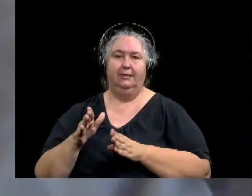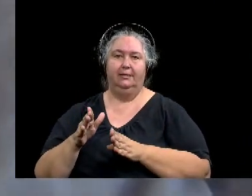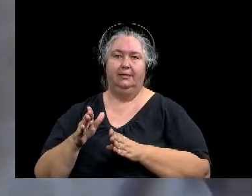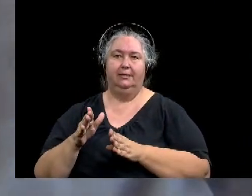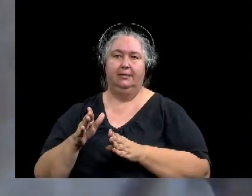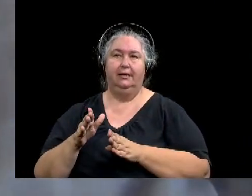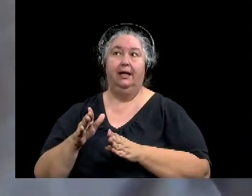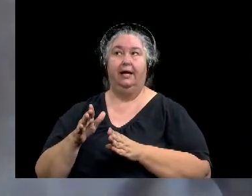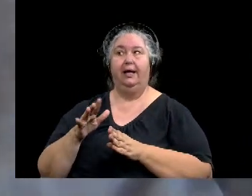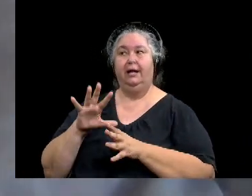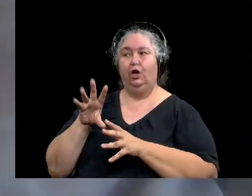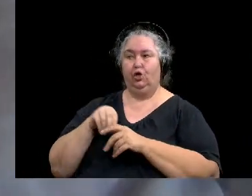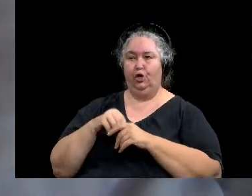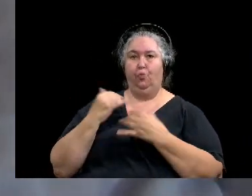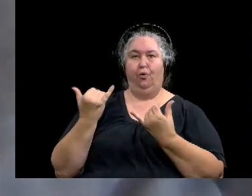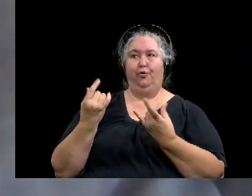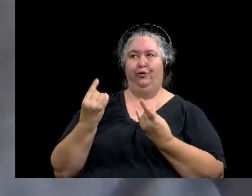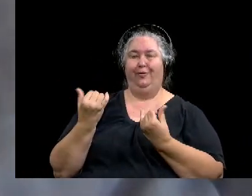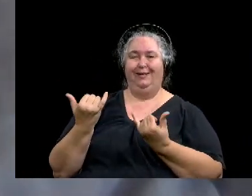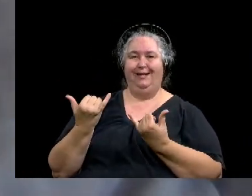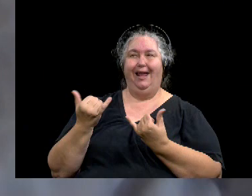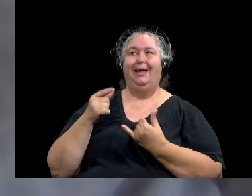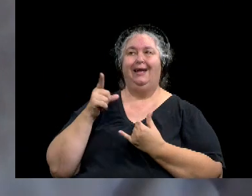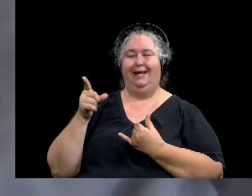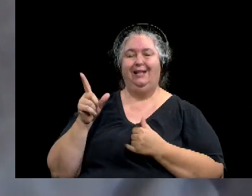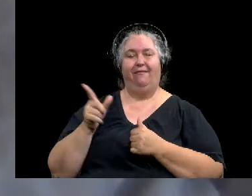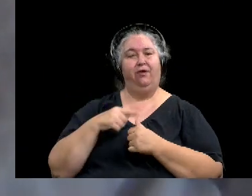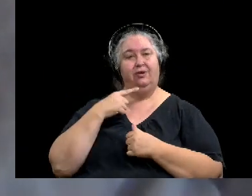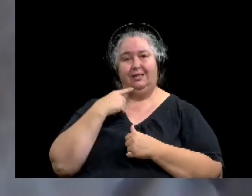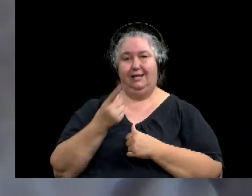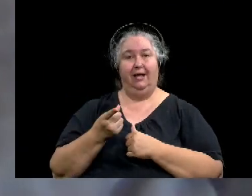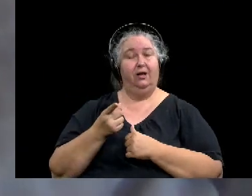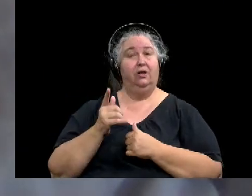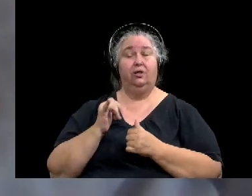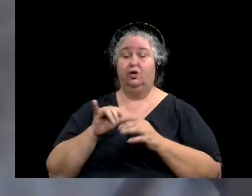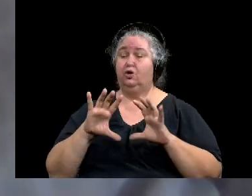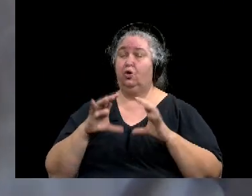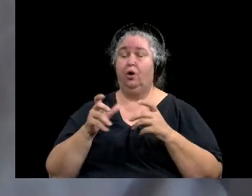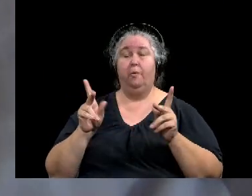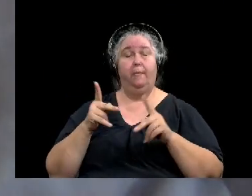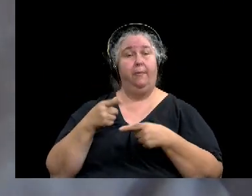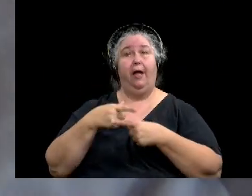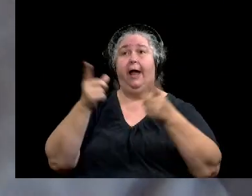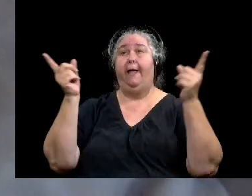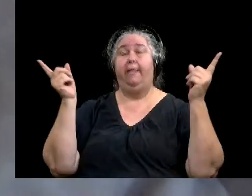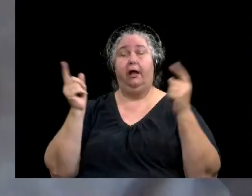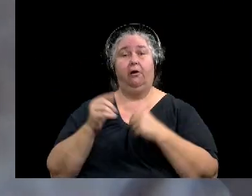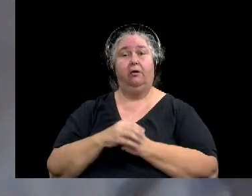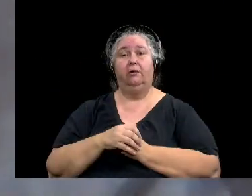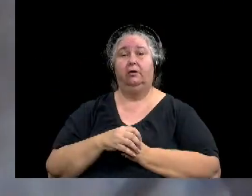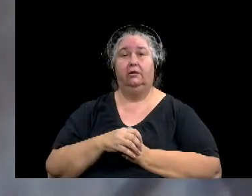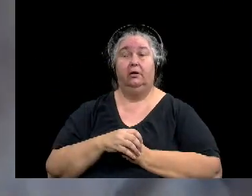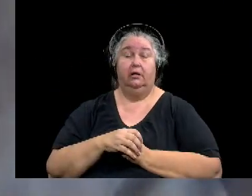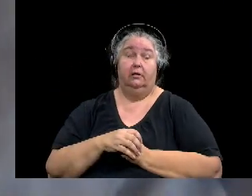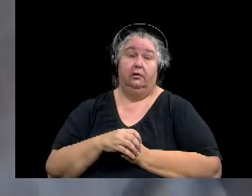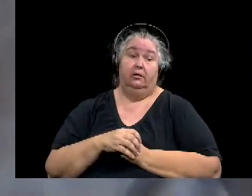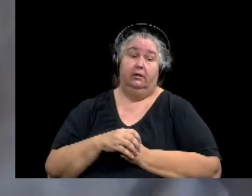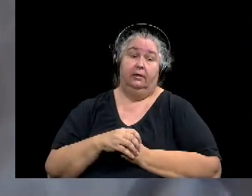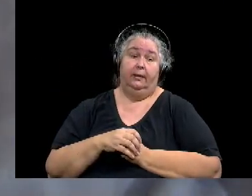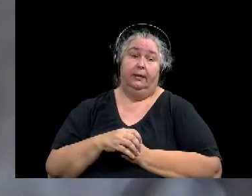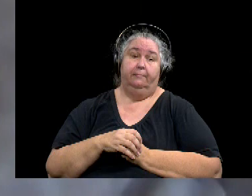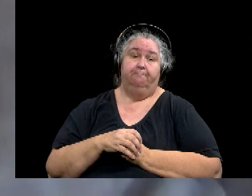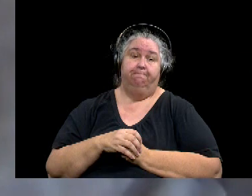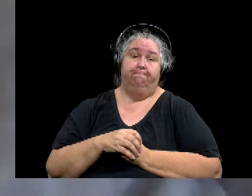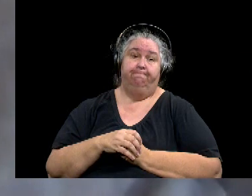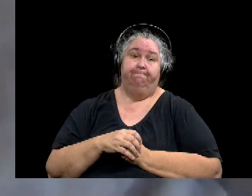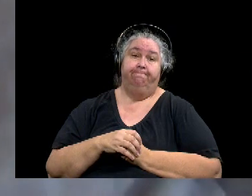what we're doing here today. And he'll be the first to tell you that there's a whole group of people out there that that